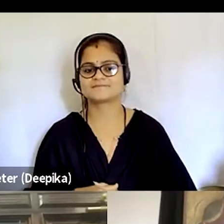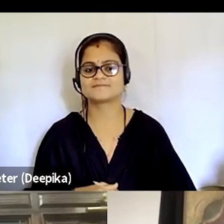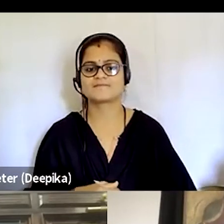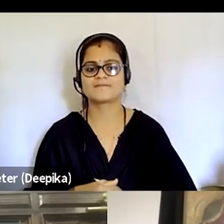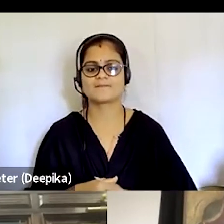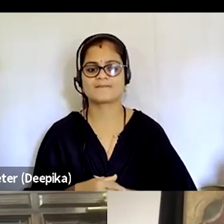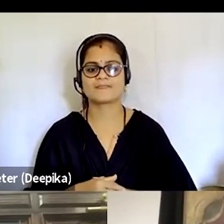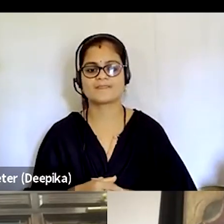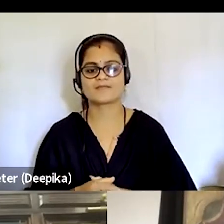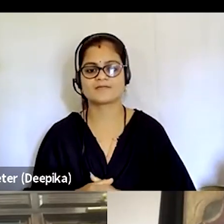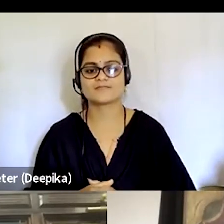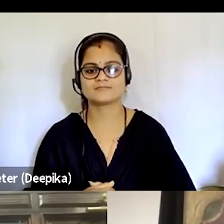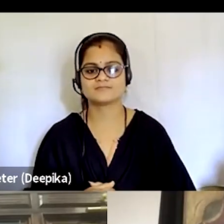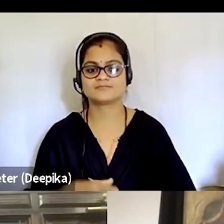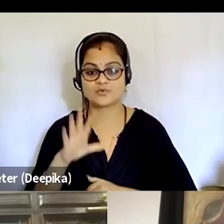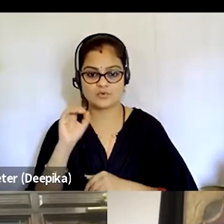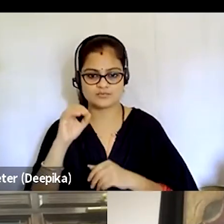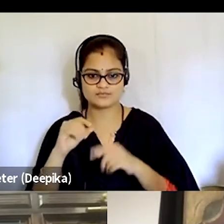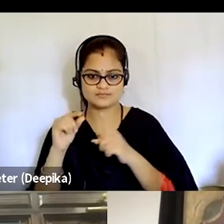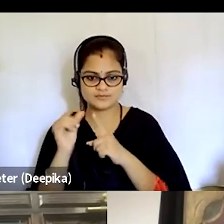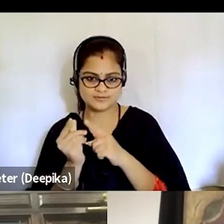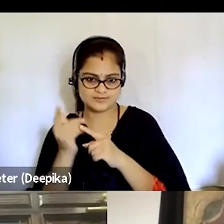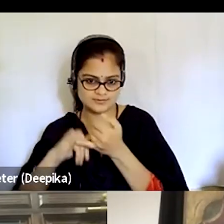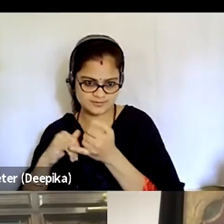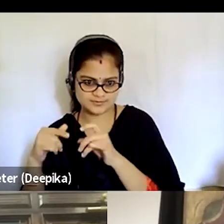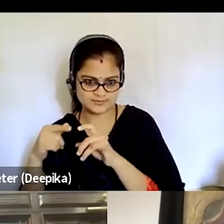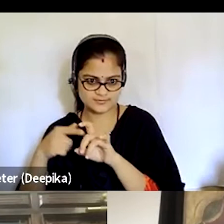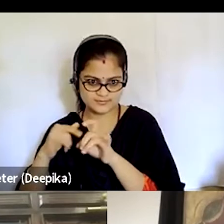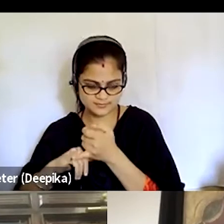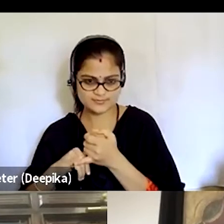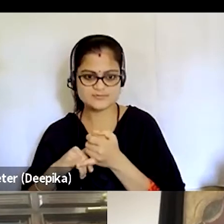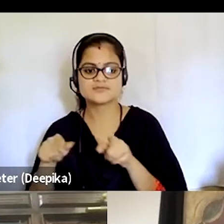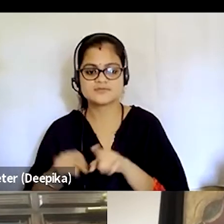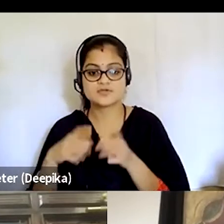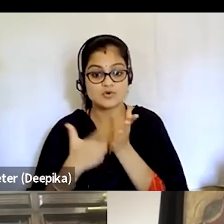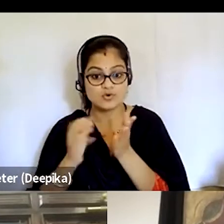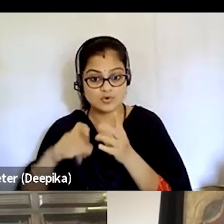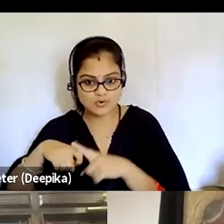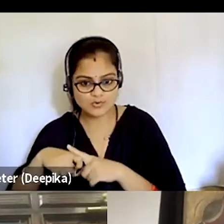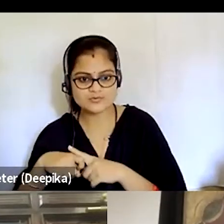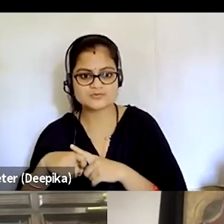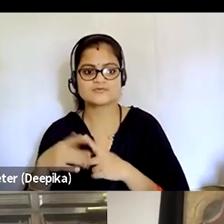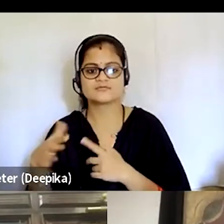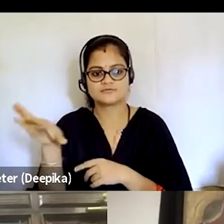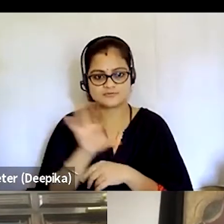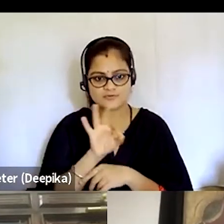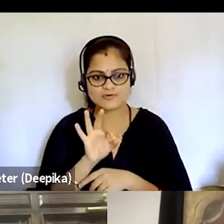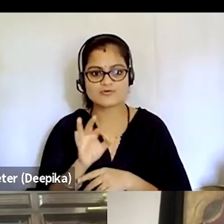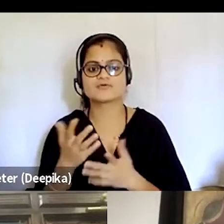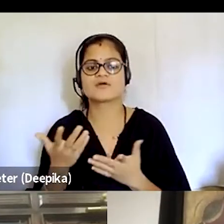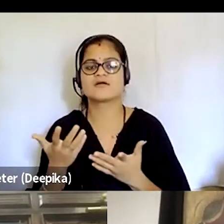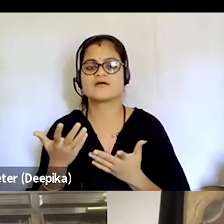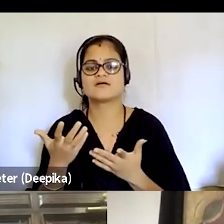say it was the same at Opus as well, Carlton? Like rock was still the mainstay when people chose a song to